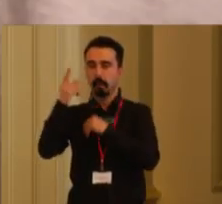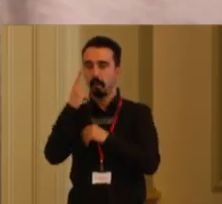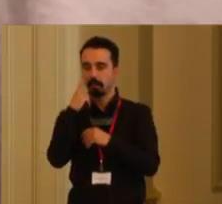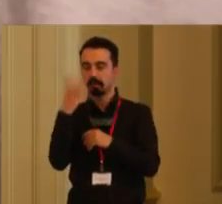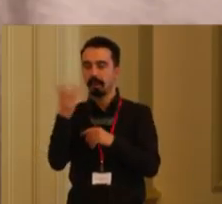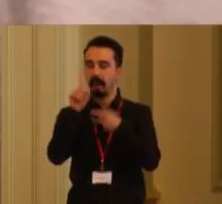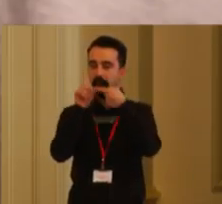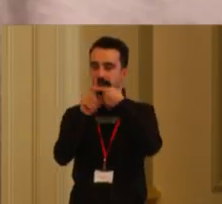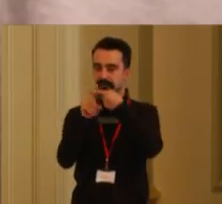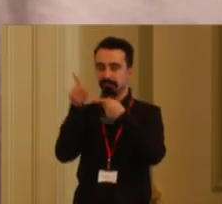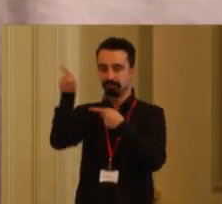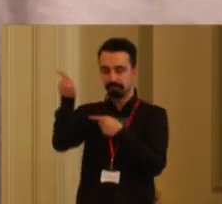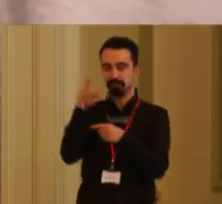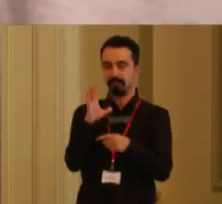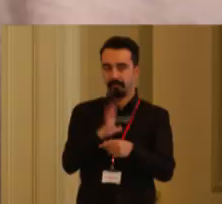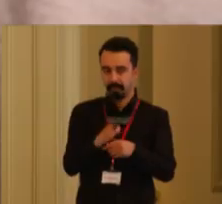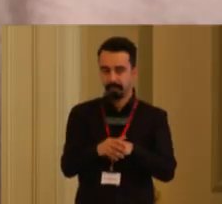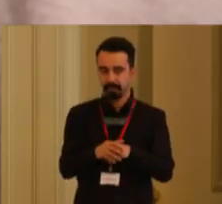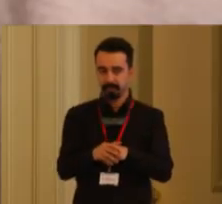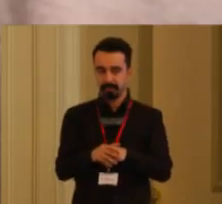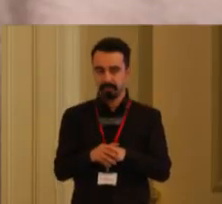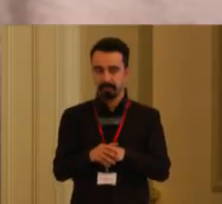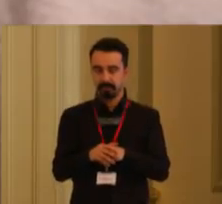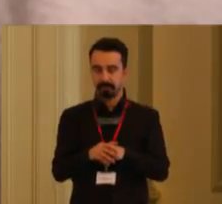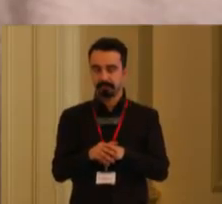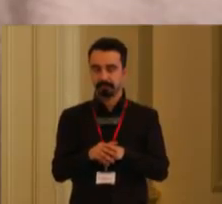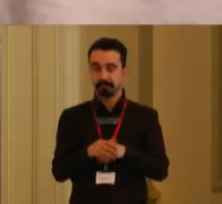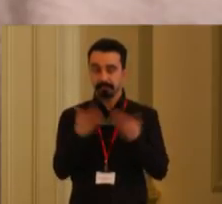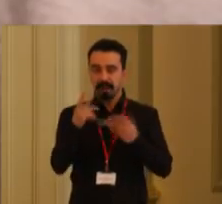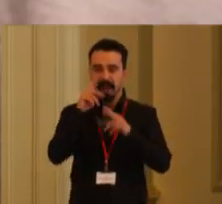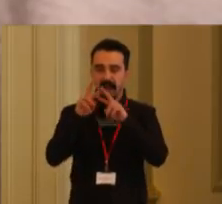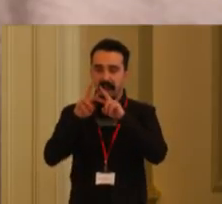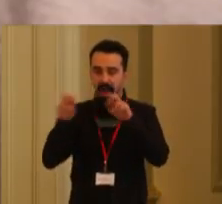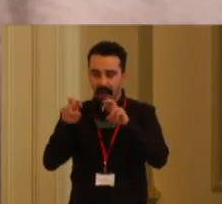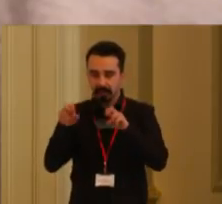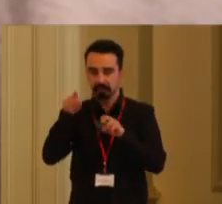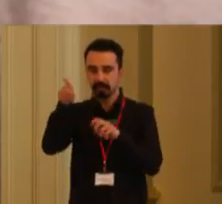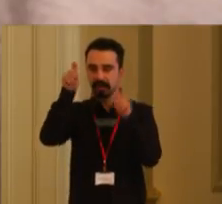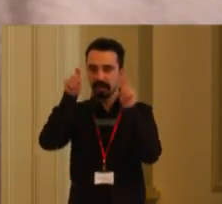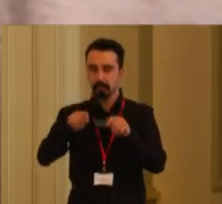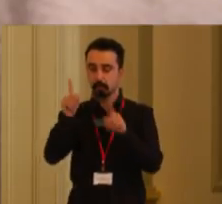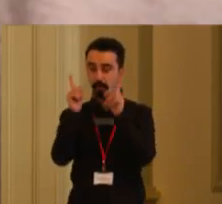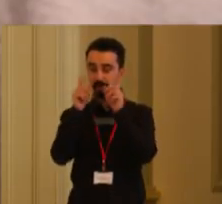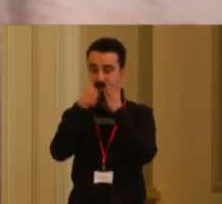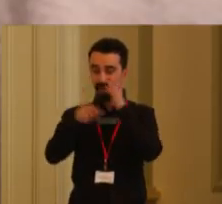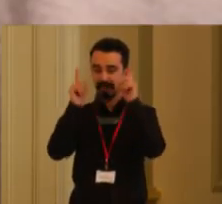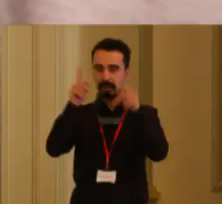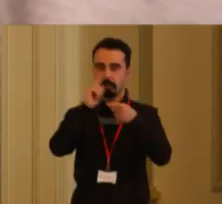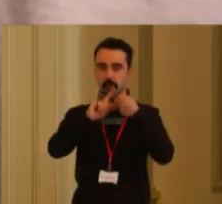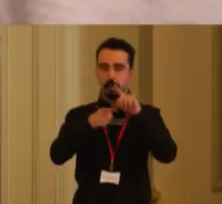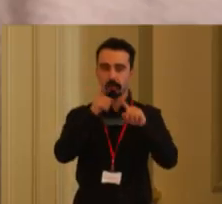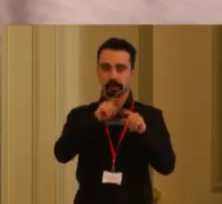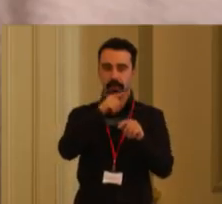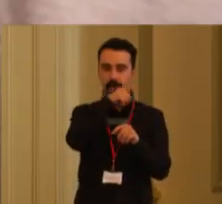membership. When compared with the rest of the society, young people seem to be more positive and optimistic about EU membership.